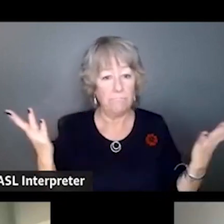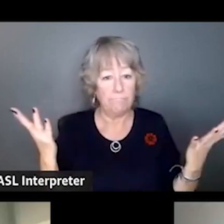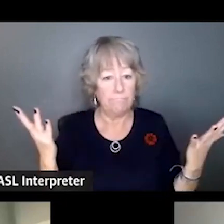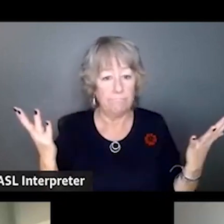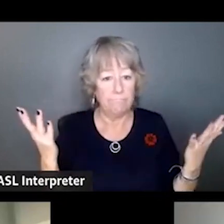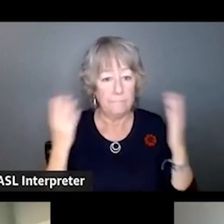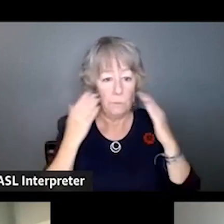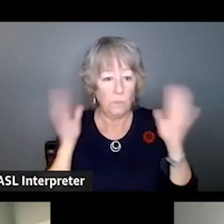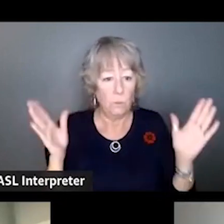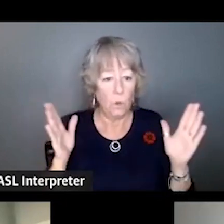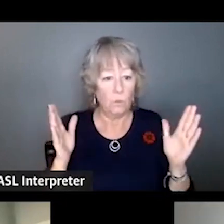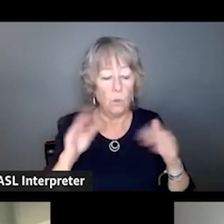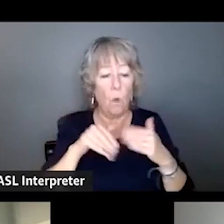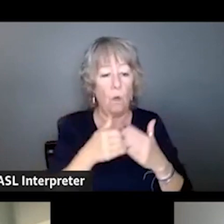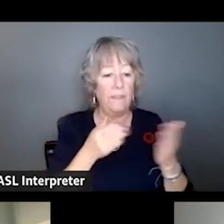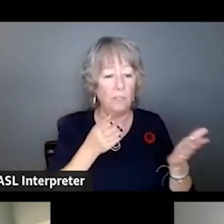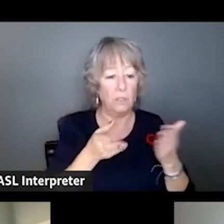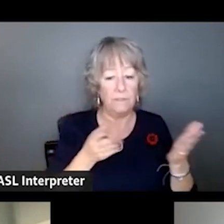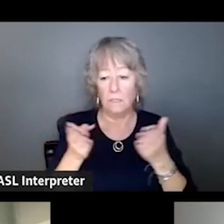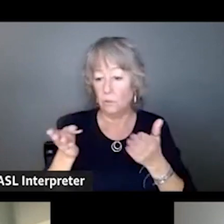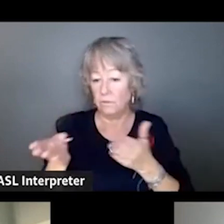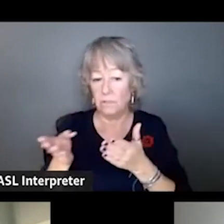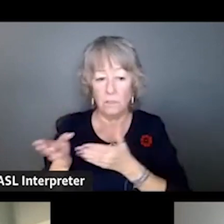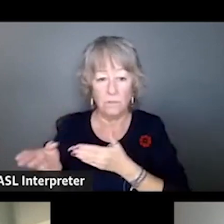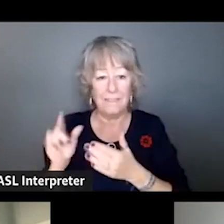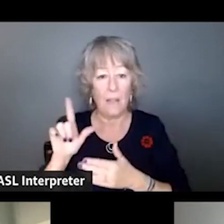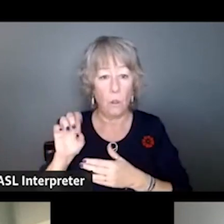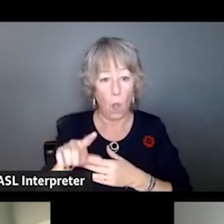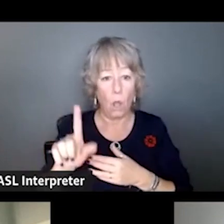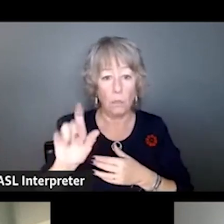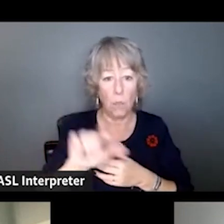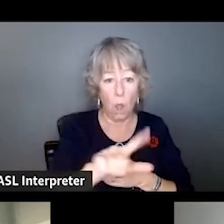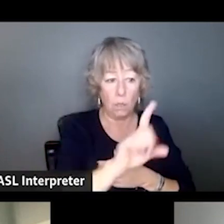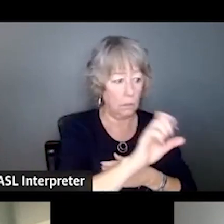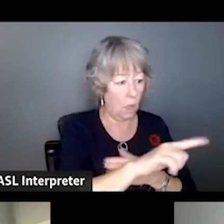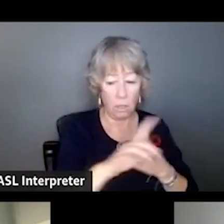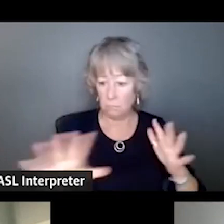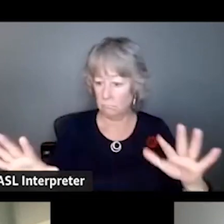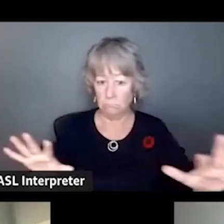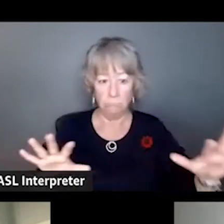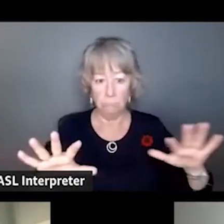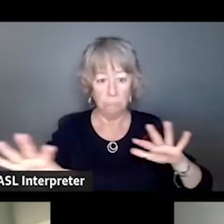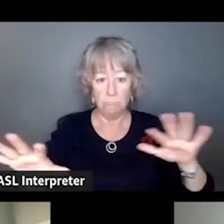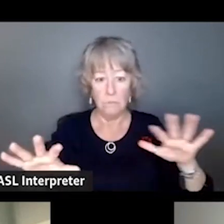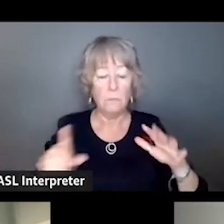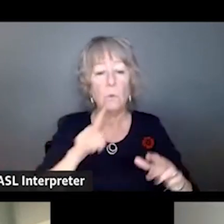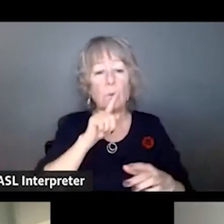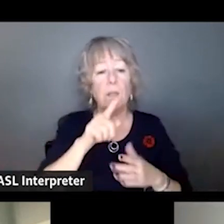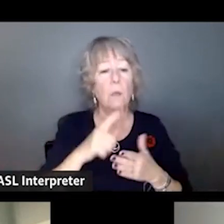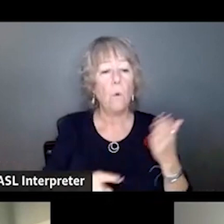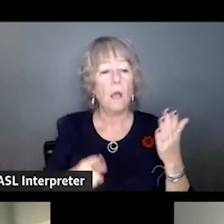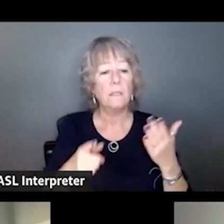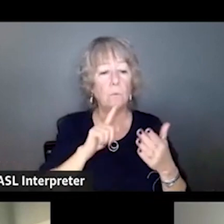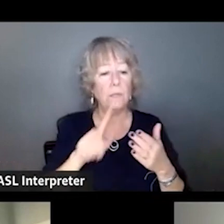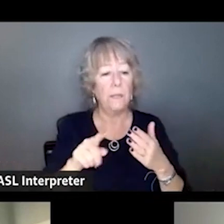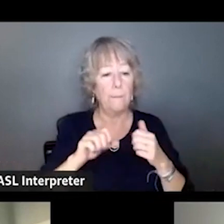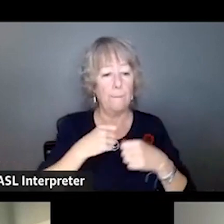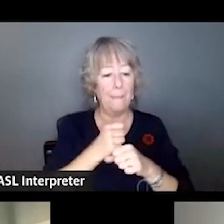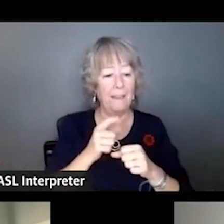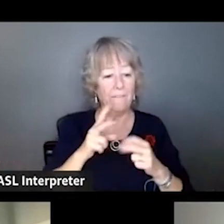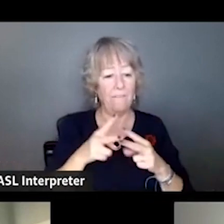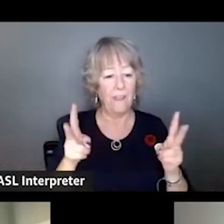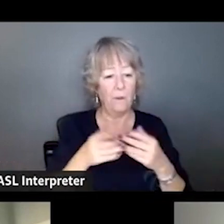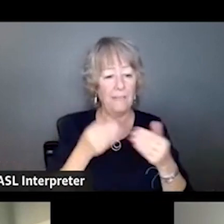all these services are now generating a lot of logs, right? And the second thing that's really made it easy is the provisioning, right?